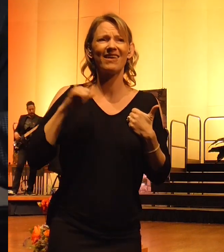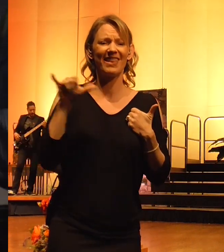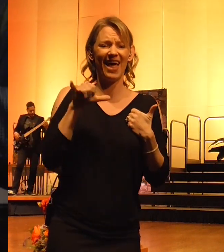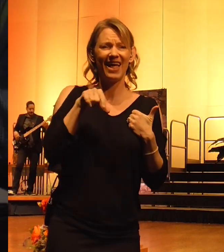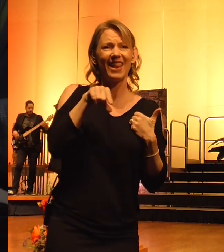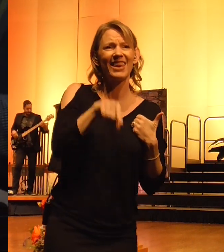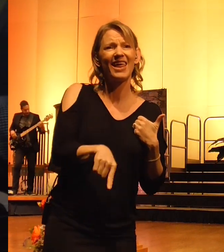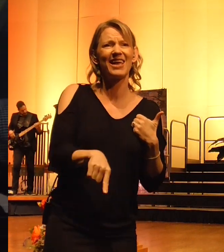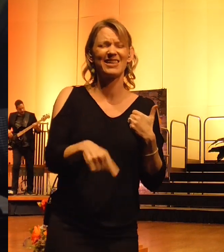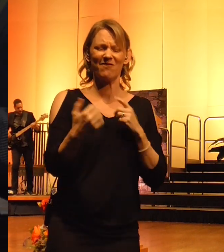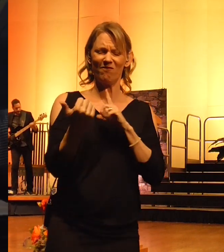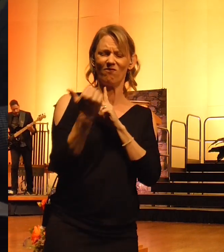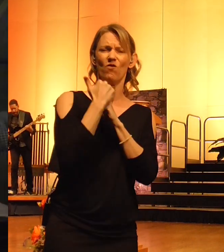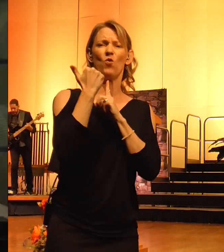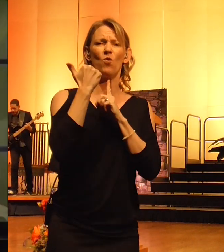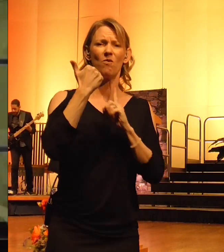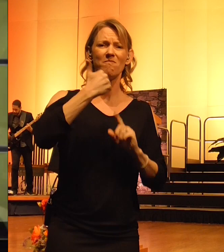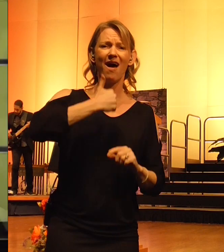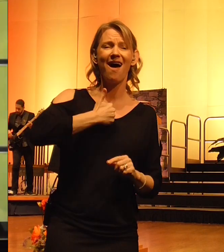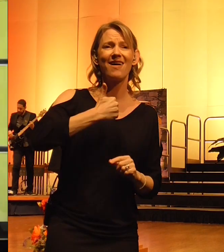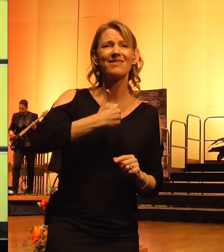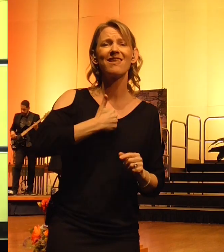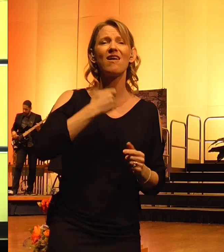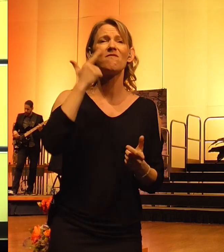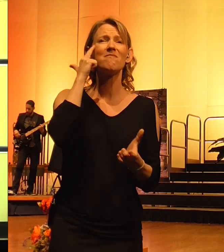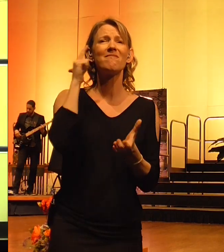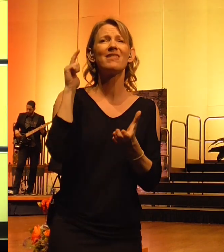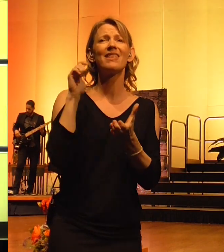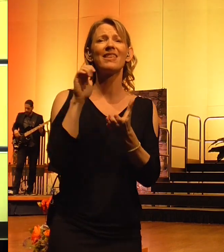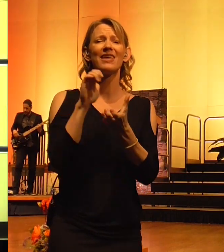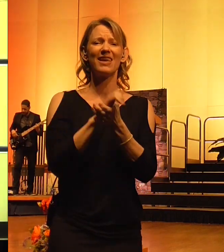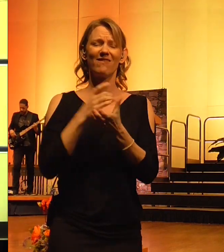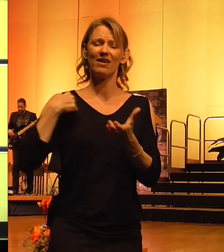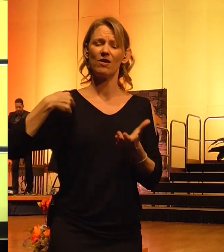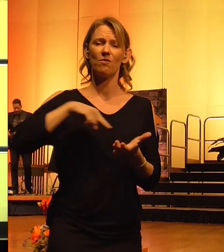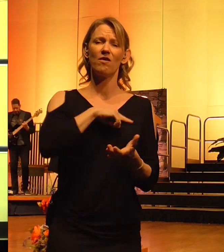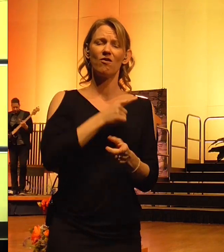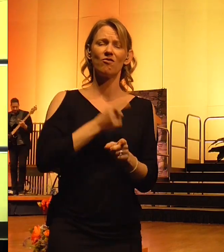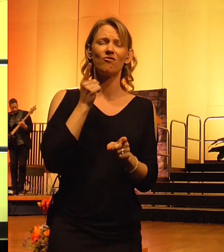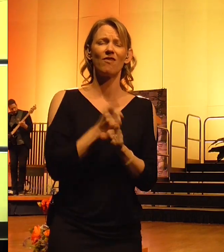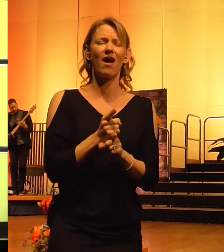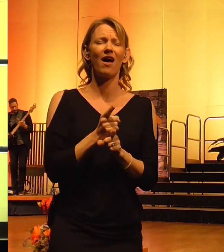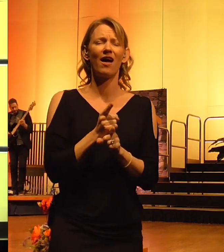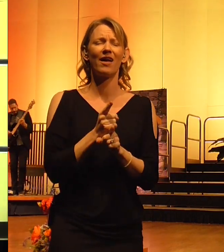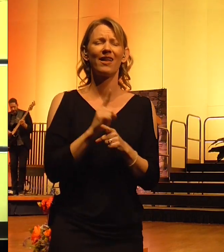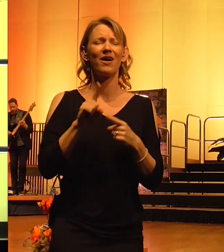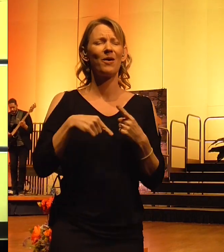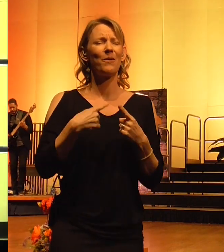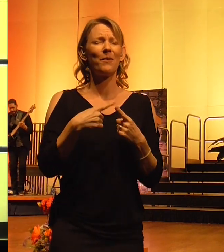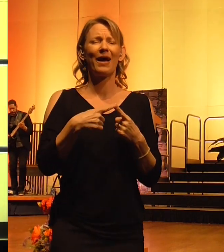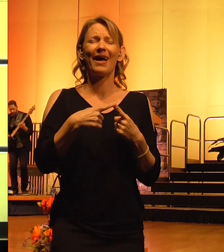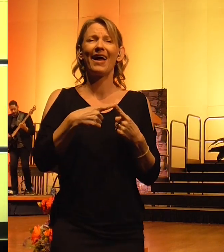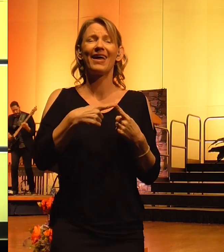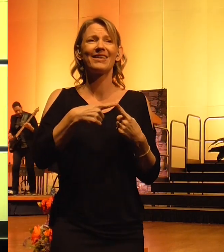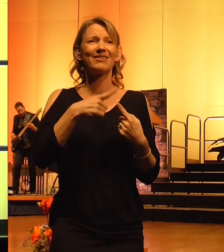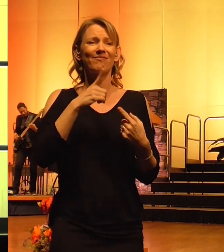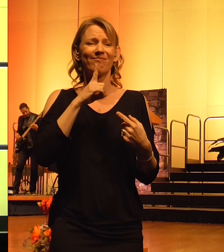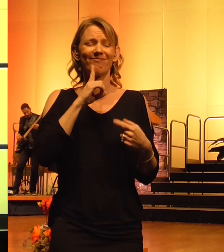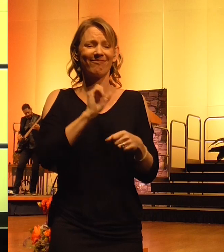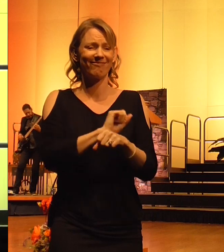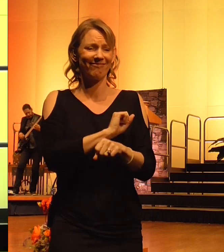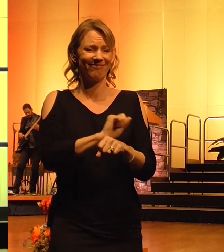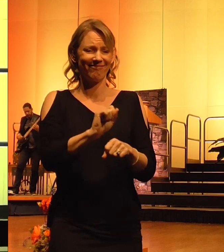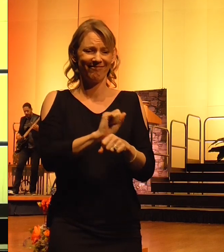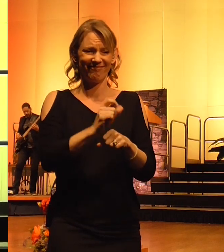life, fooling myself, believing we're right when I've